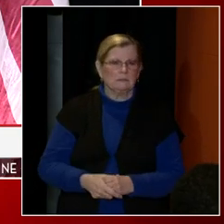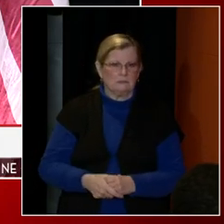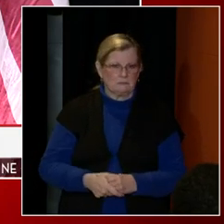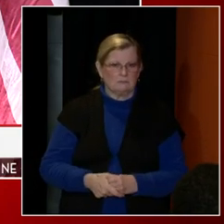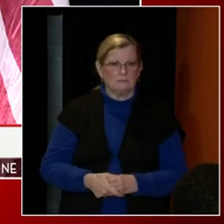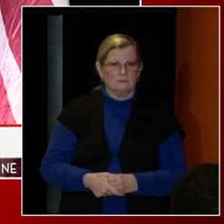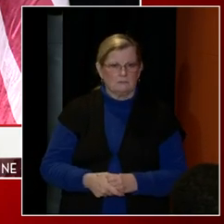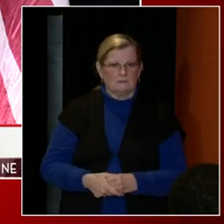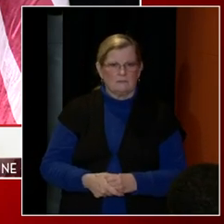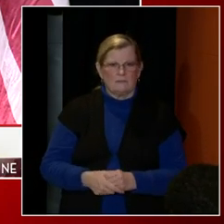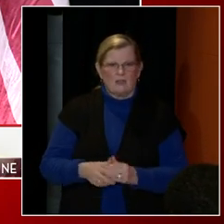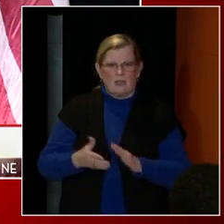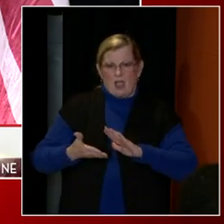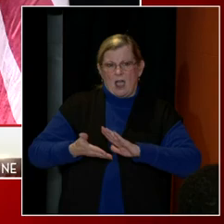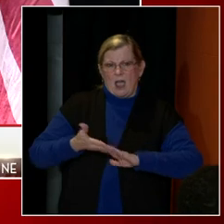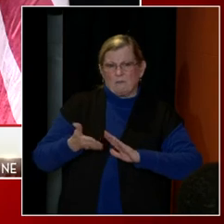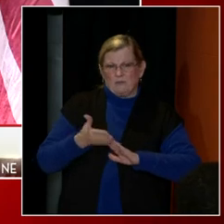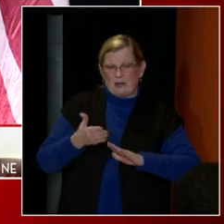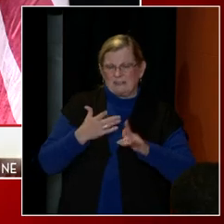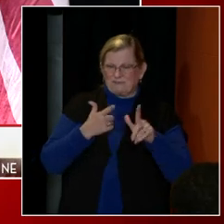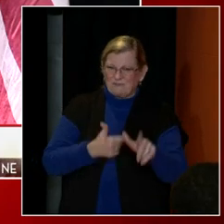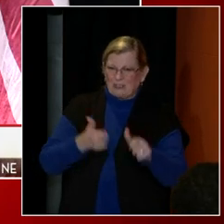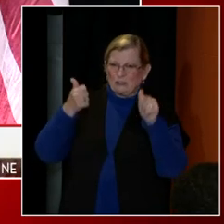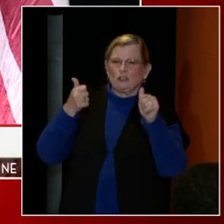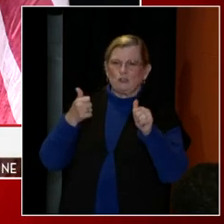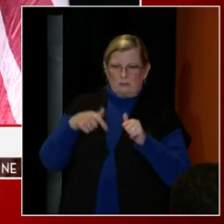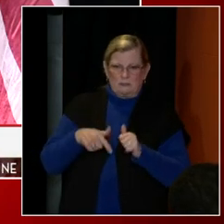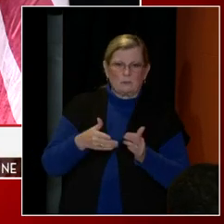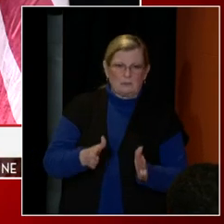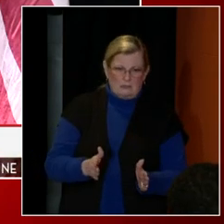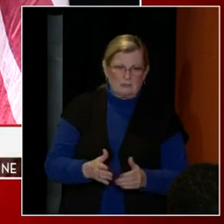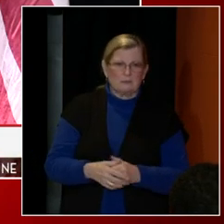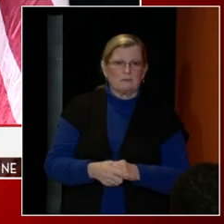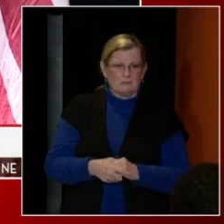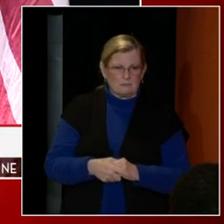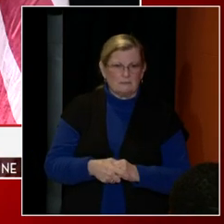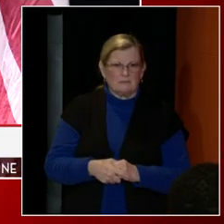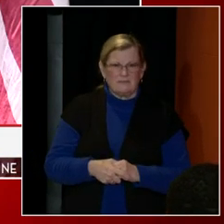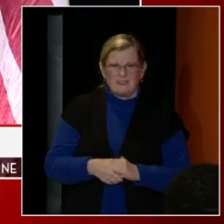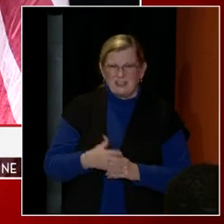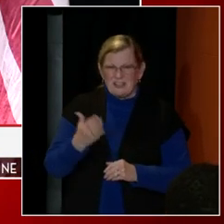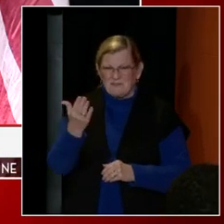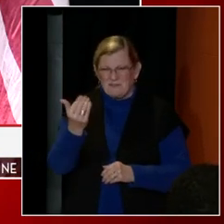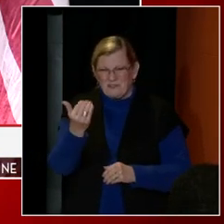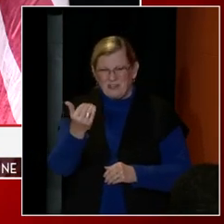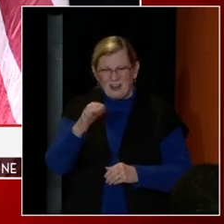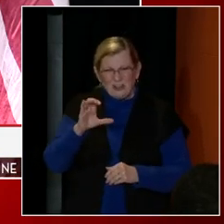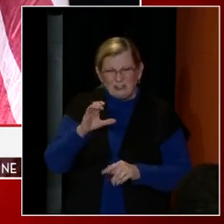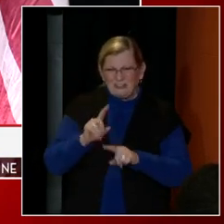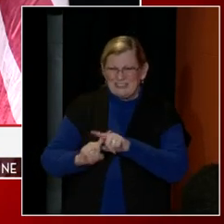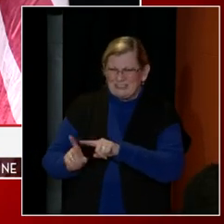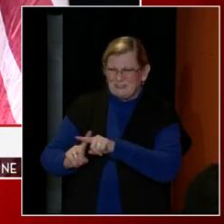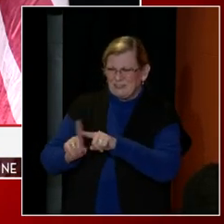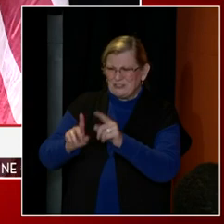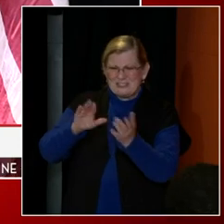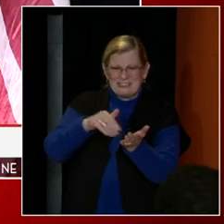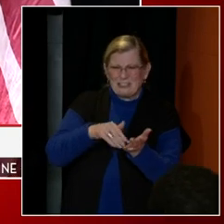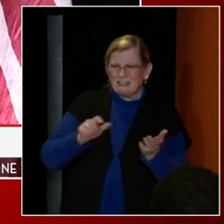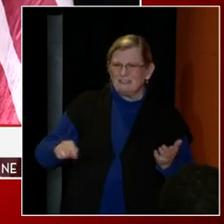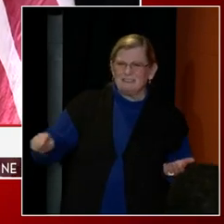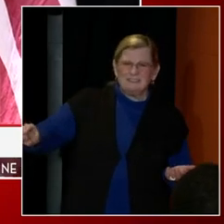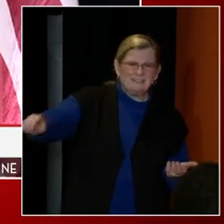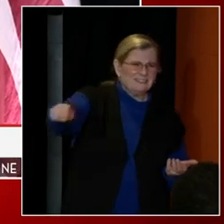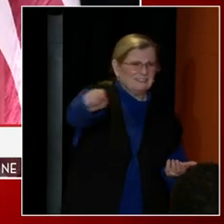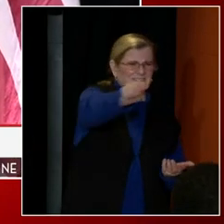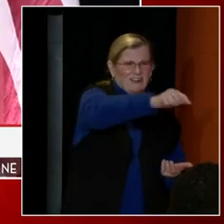do that because they're moving vaccine to over 1,000, over 1,500 different sites across the country. So we can't receive all of our vaccine